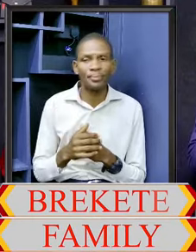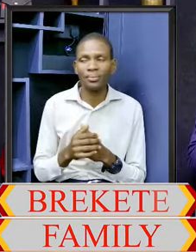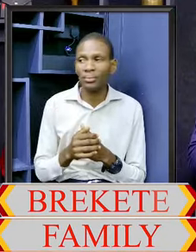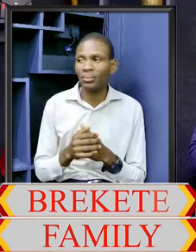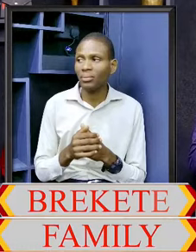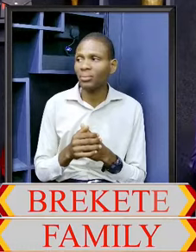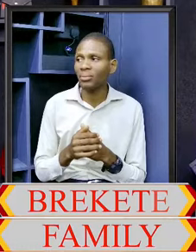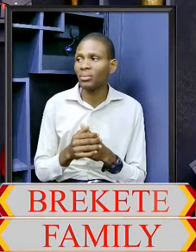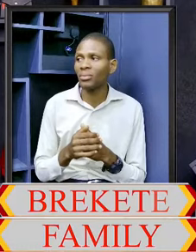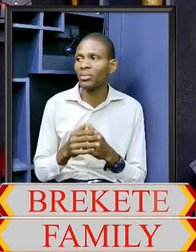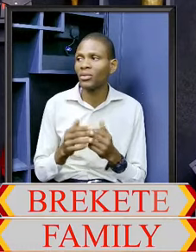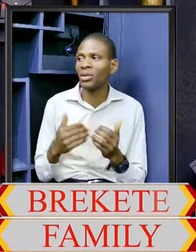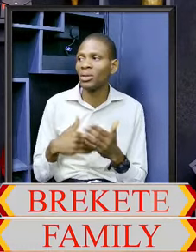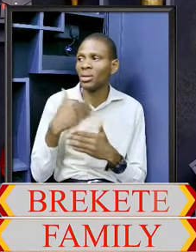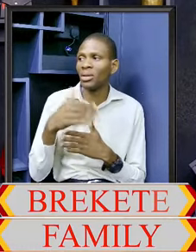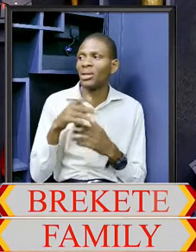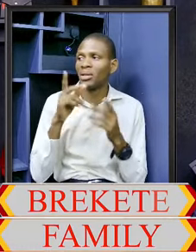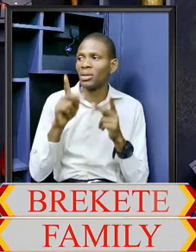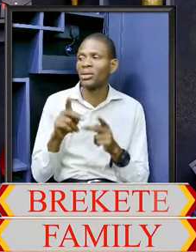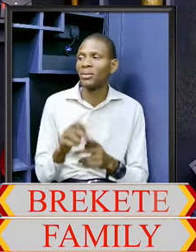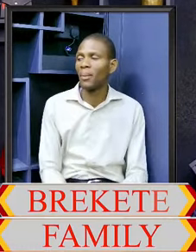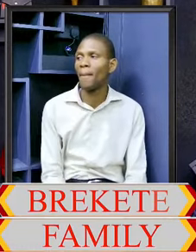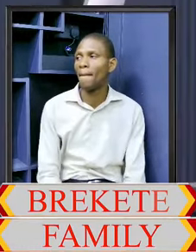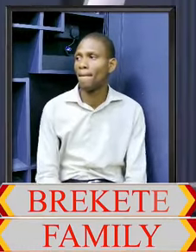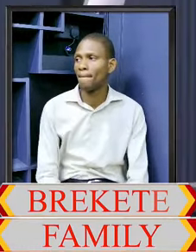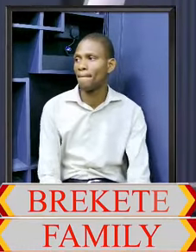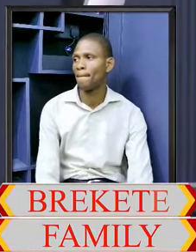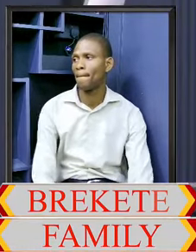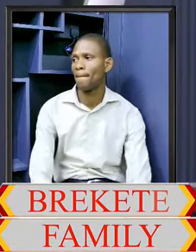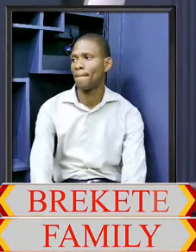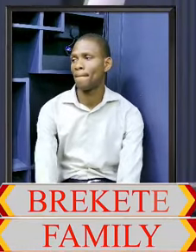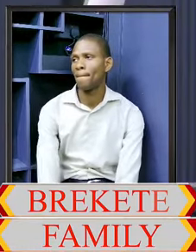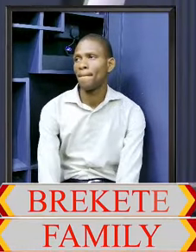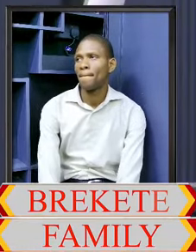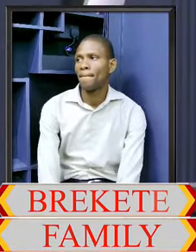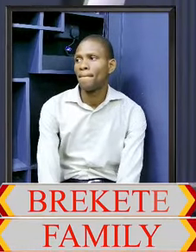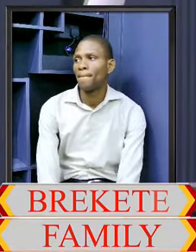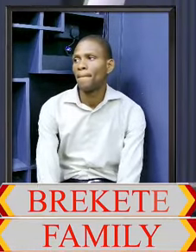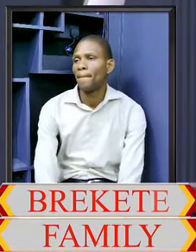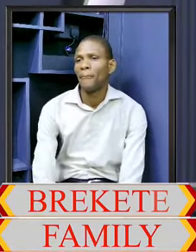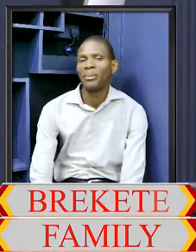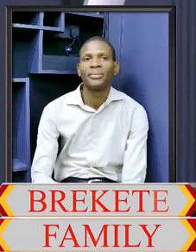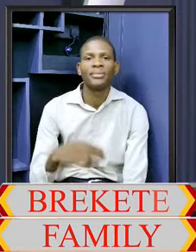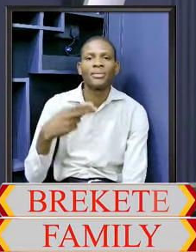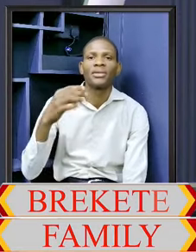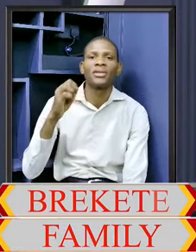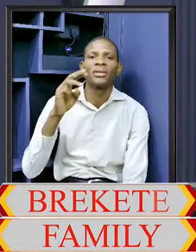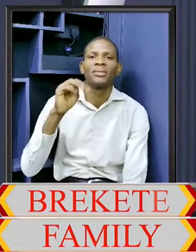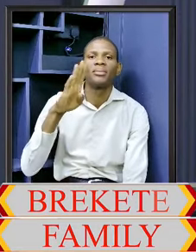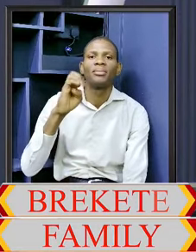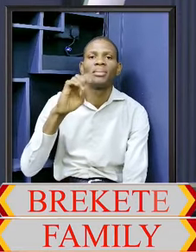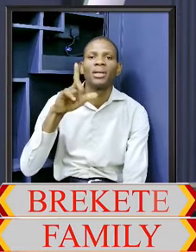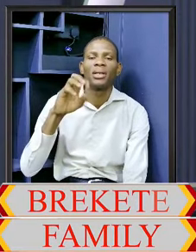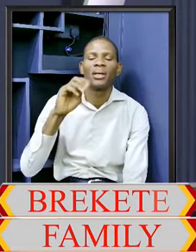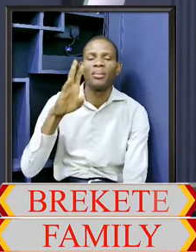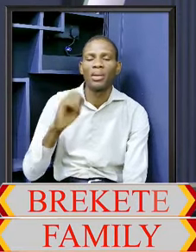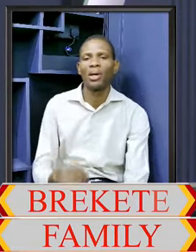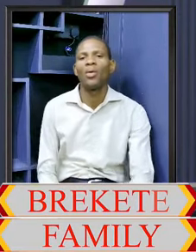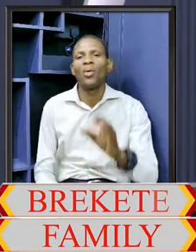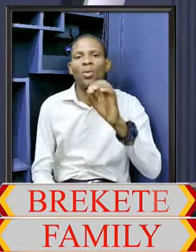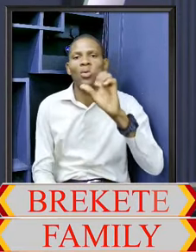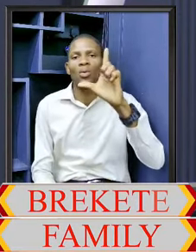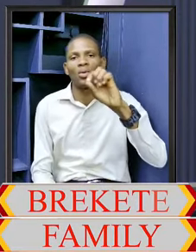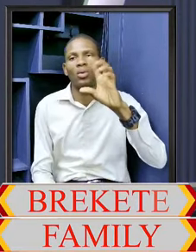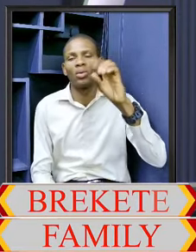I beg, give the microphone to the next hub. Una hembe lembe. Oh, lo,